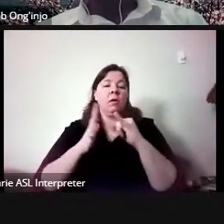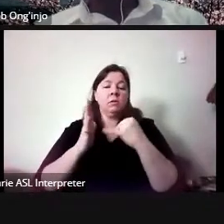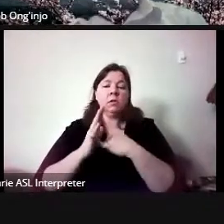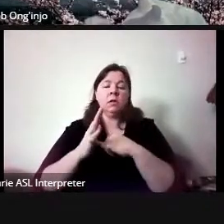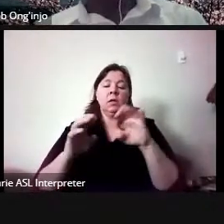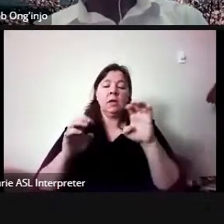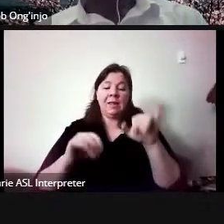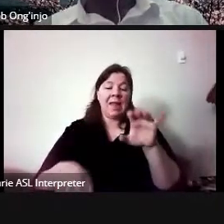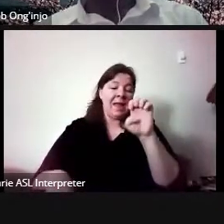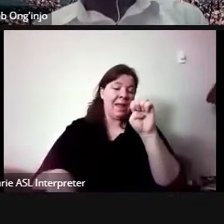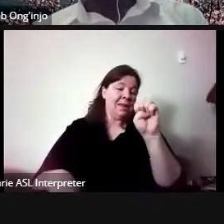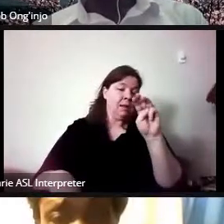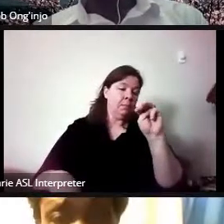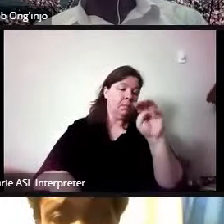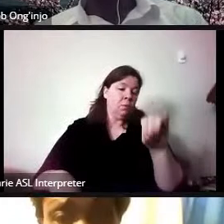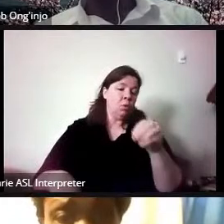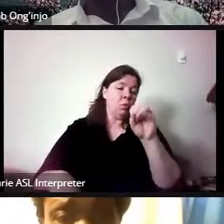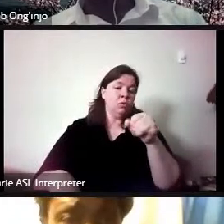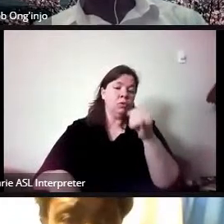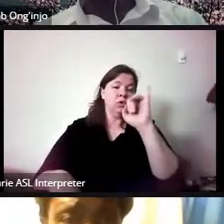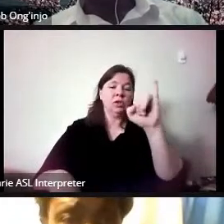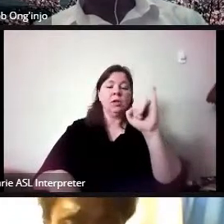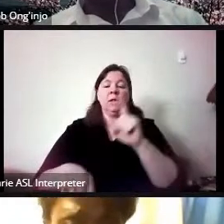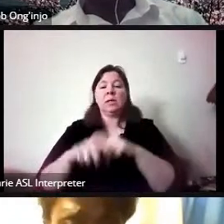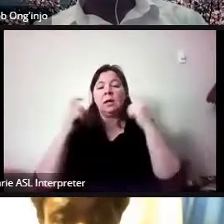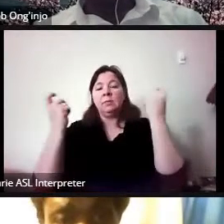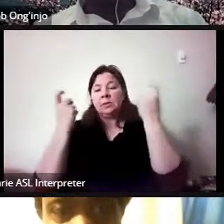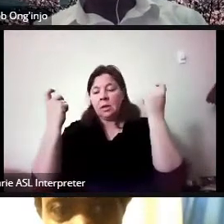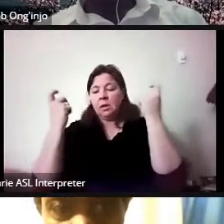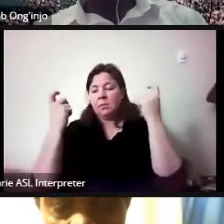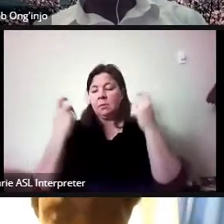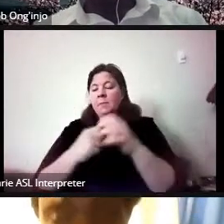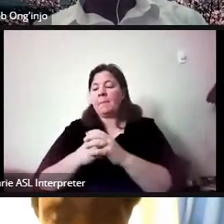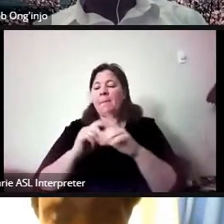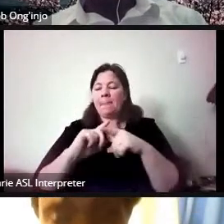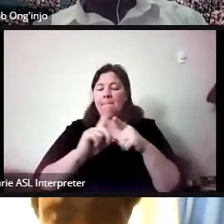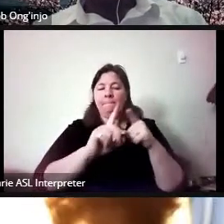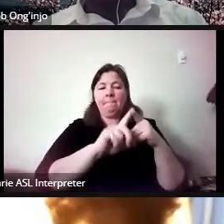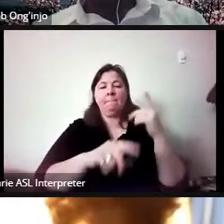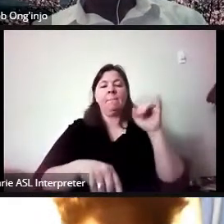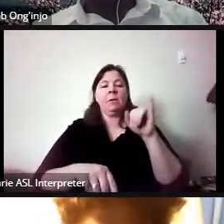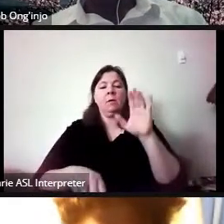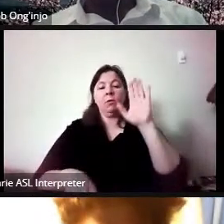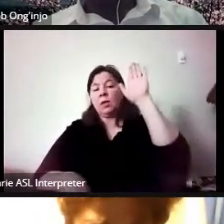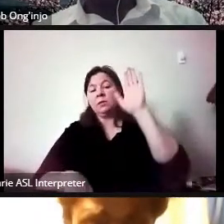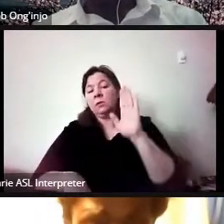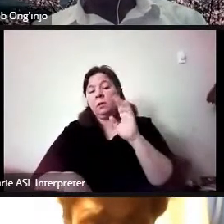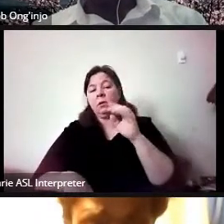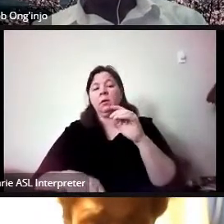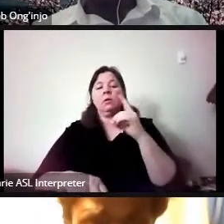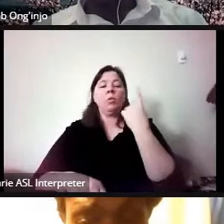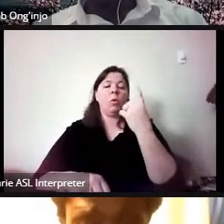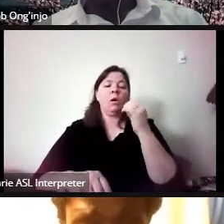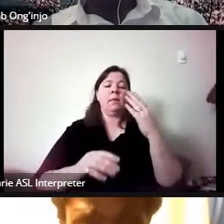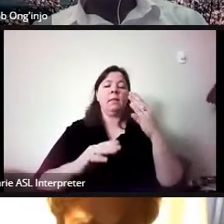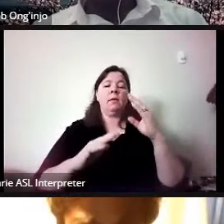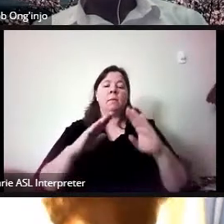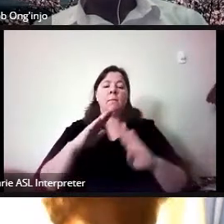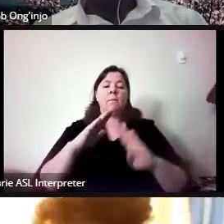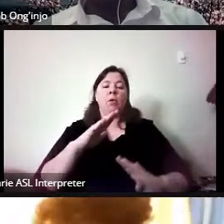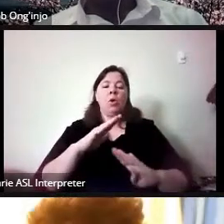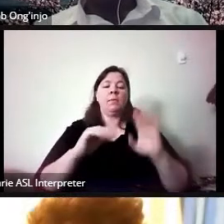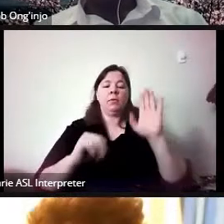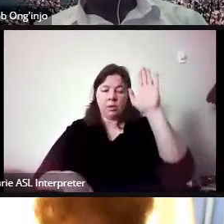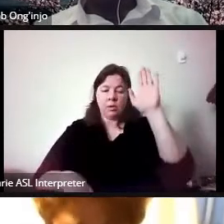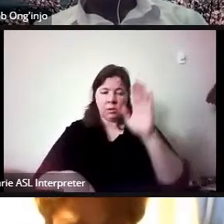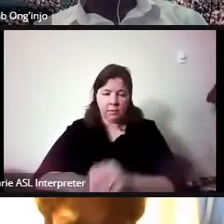wow emoji. And time to celebrate, that's the celebration. But the raise hand is the one at the bottom, and that is raise